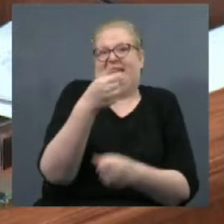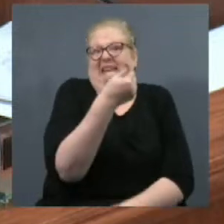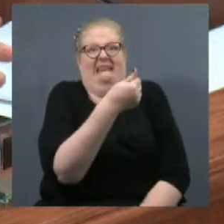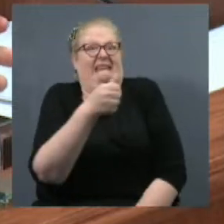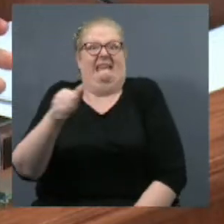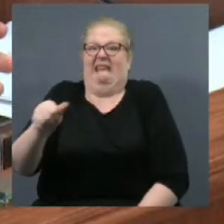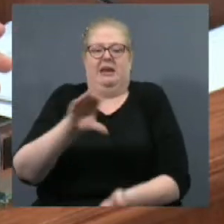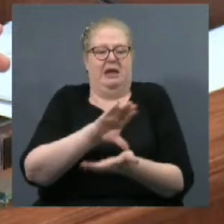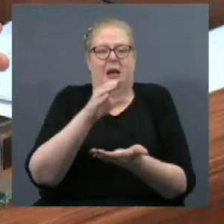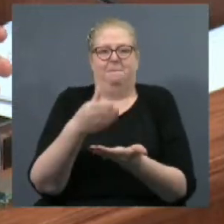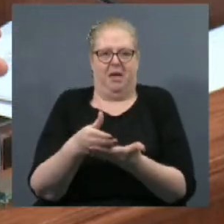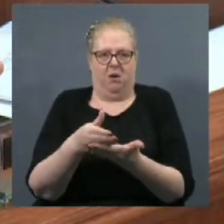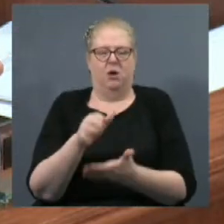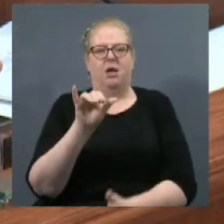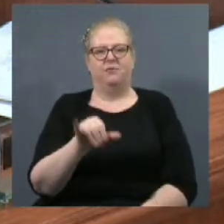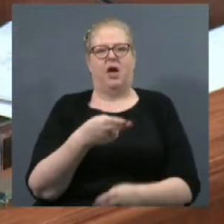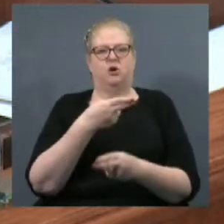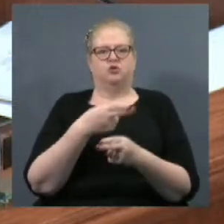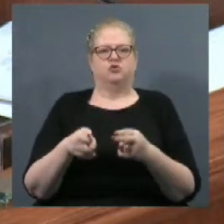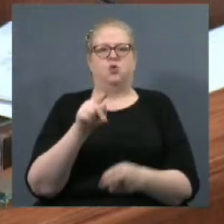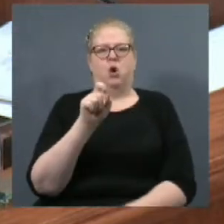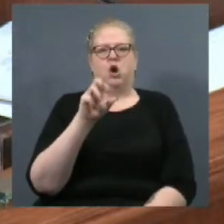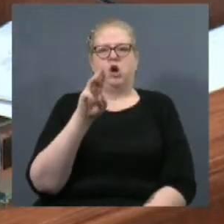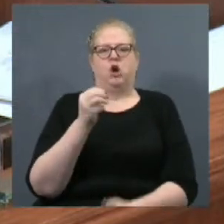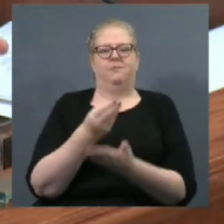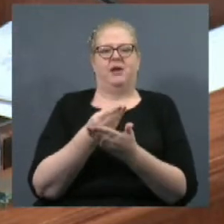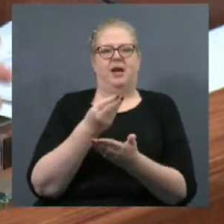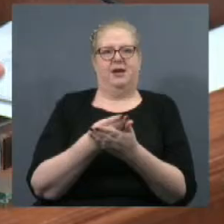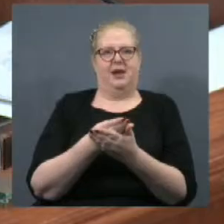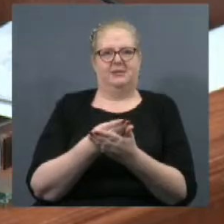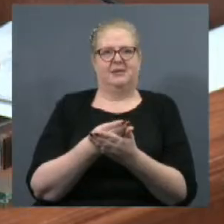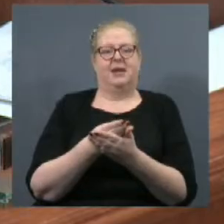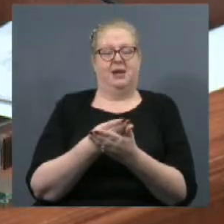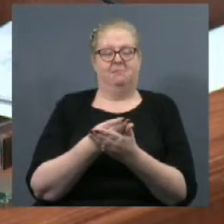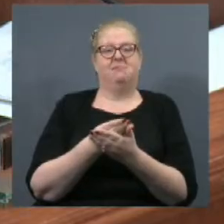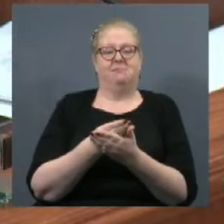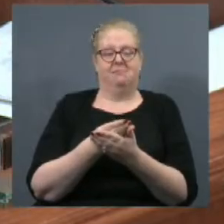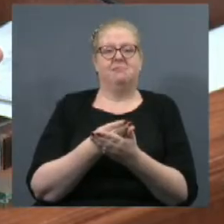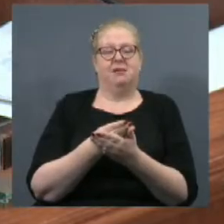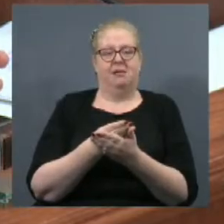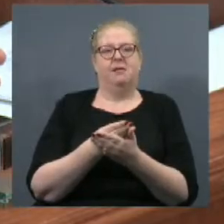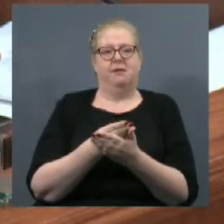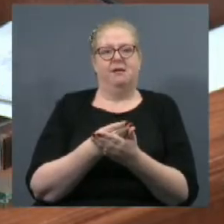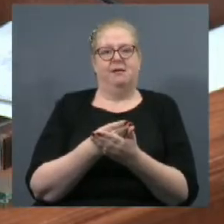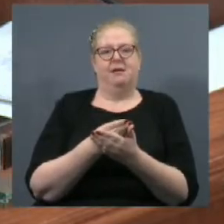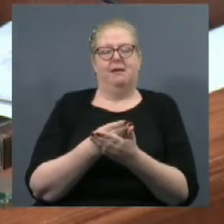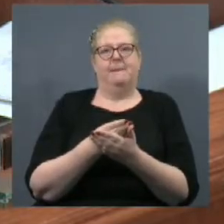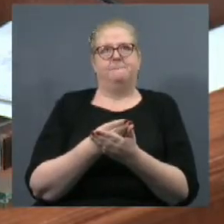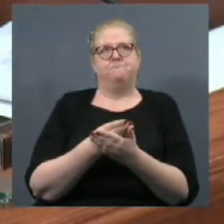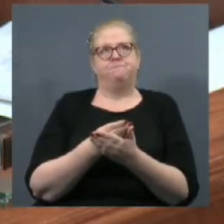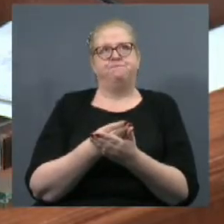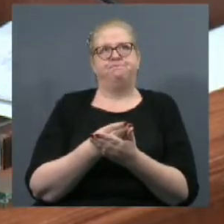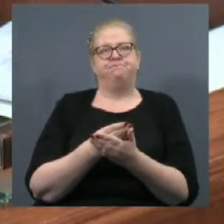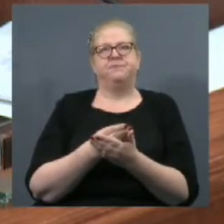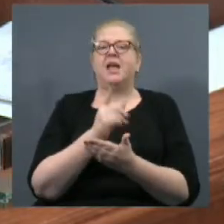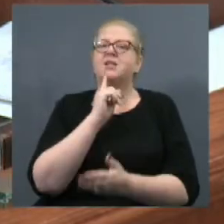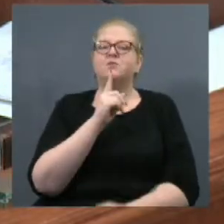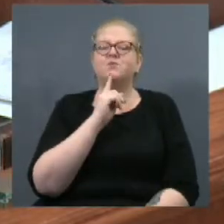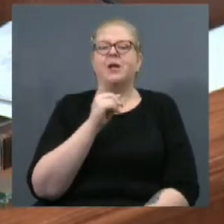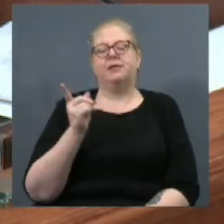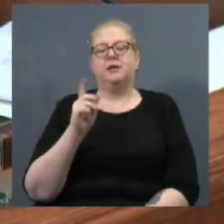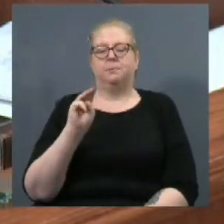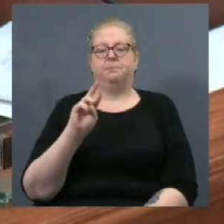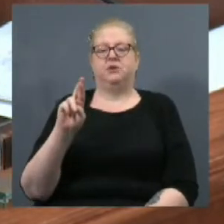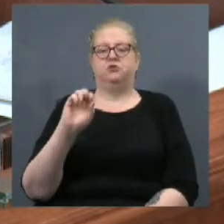The short-term financing instrument, I think Mr. Sarpy will tell you, is really not feasible. If nothing